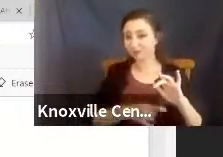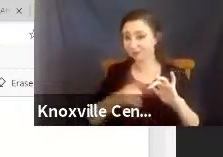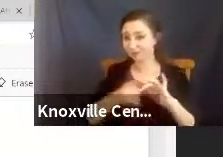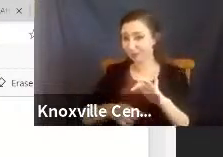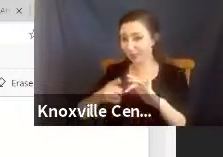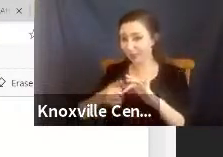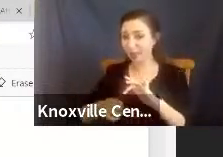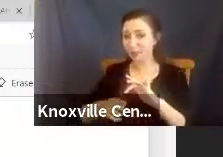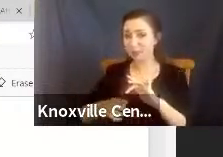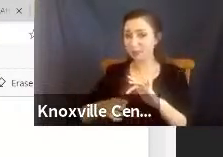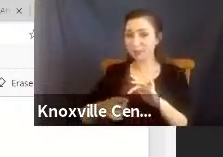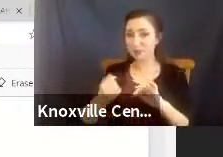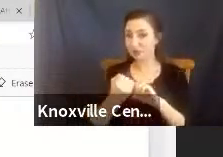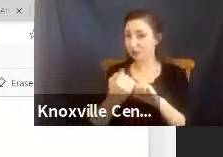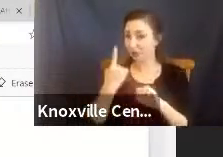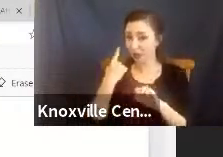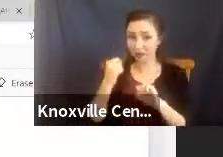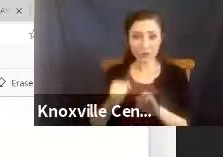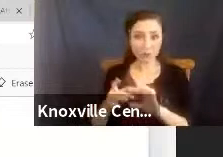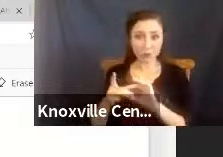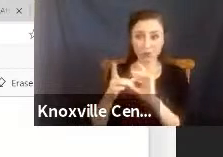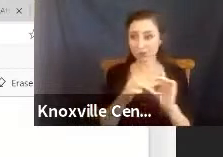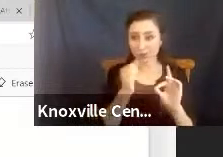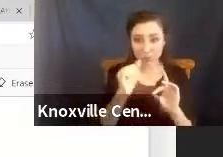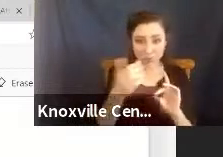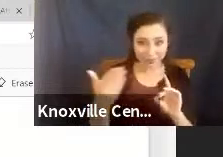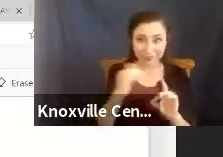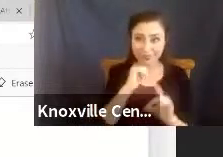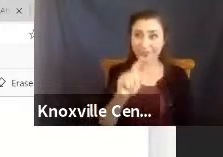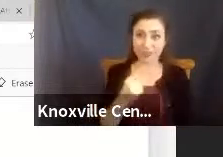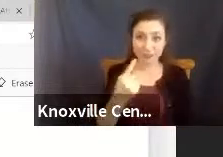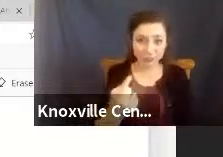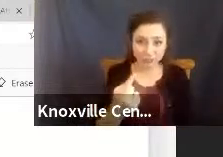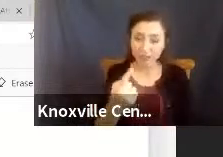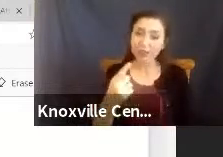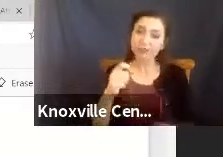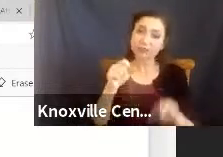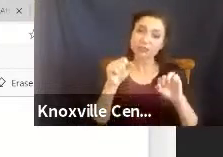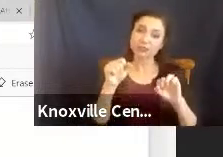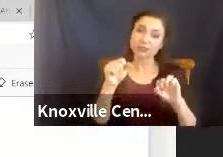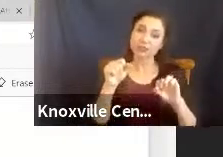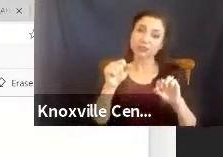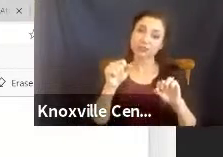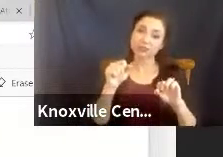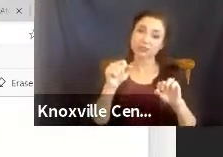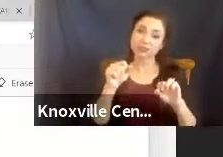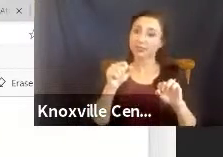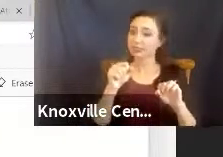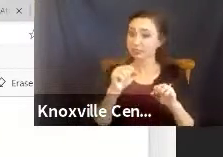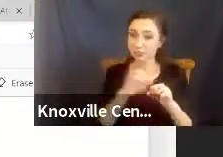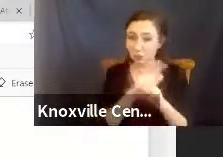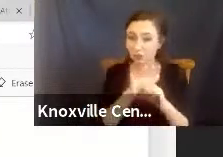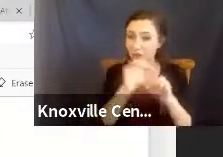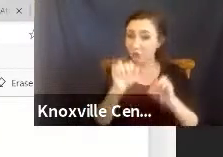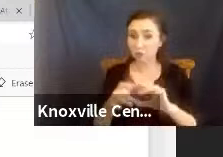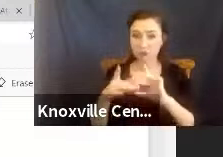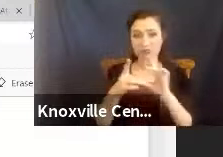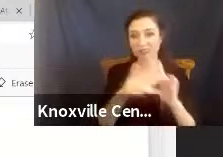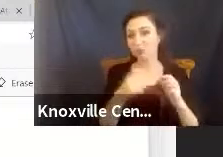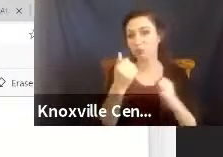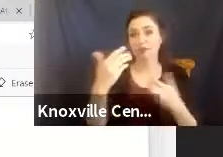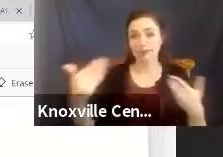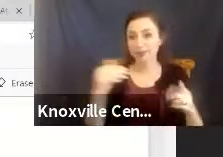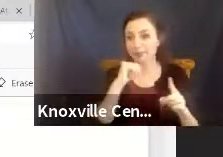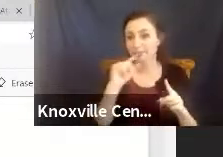be related to anything. I mean, not just COVID, but teacher absences could be related to anything.